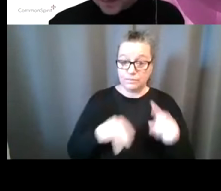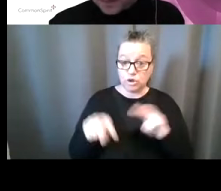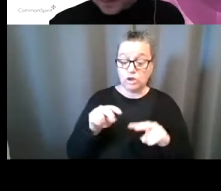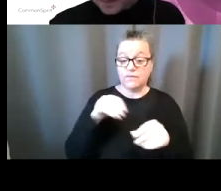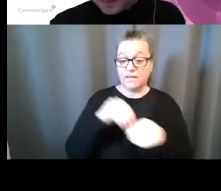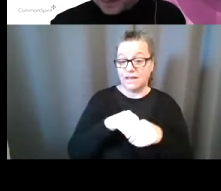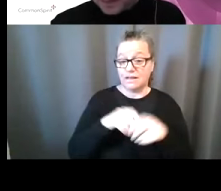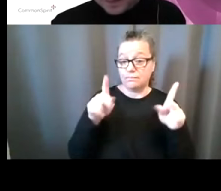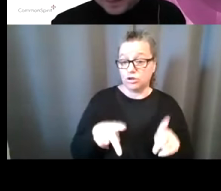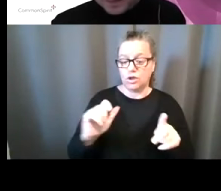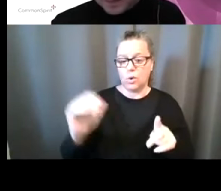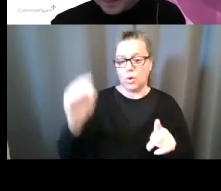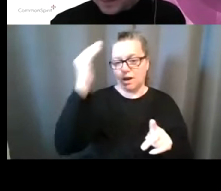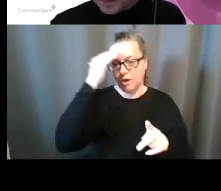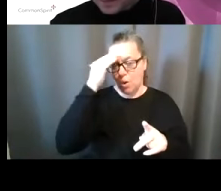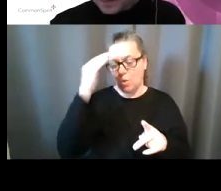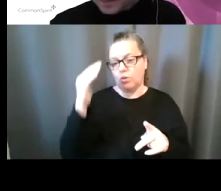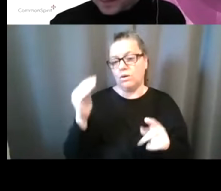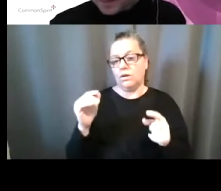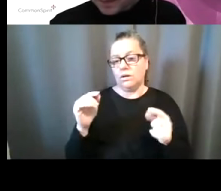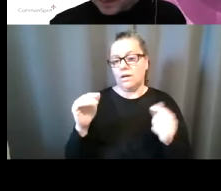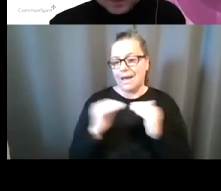be a known equity pain point.